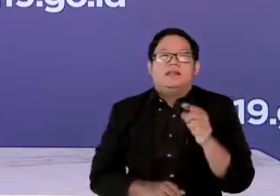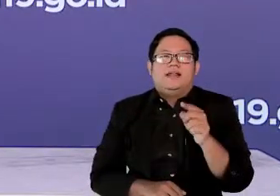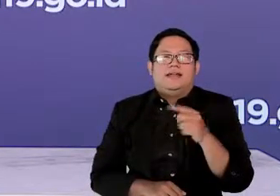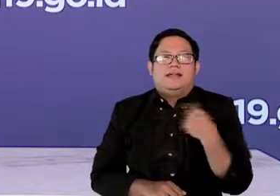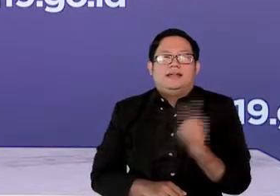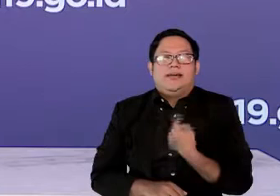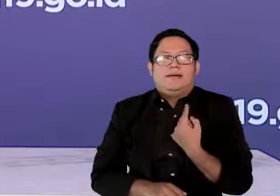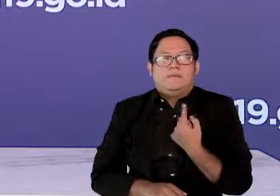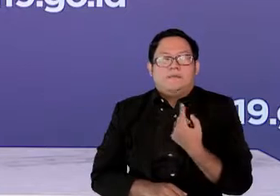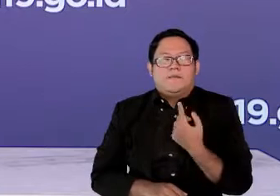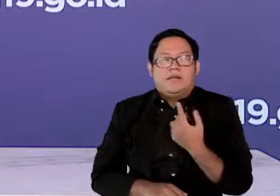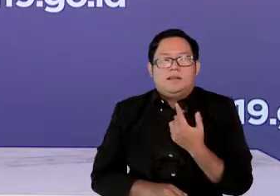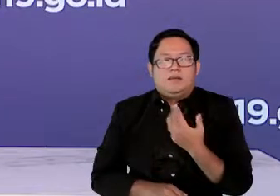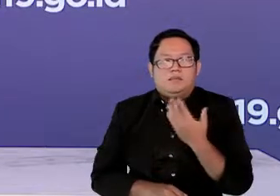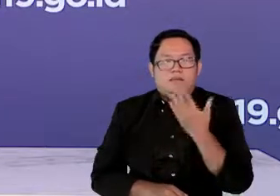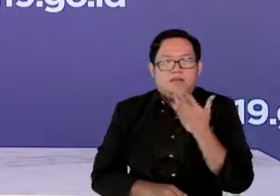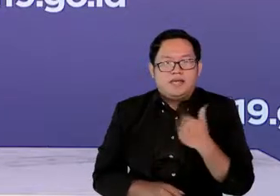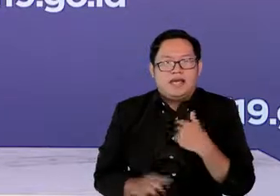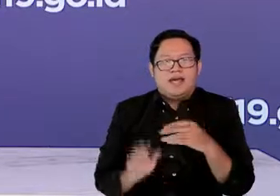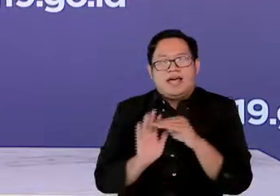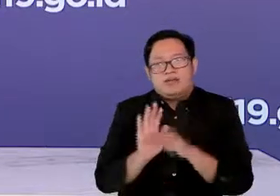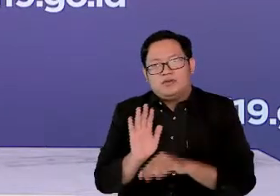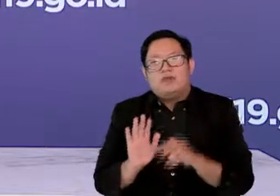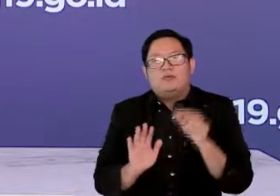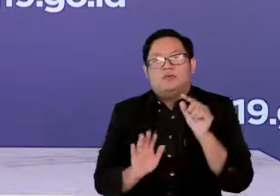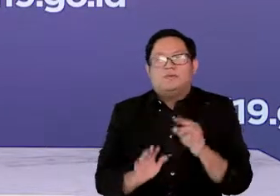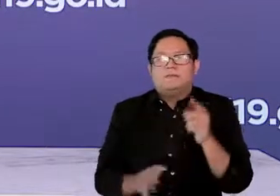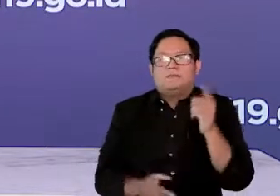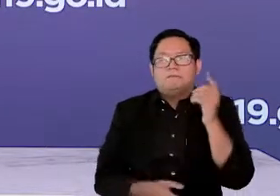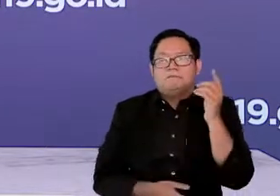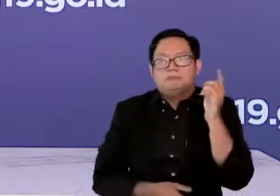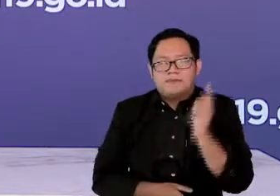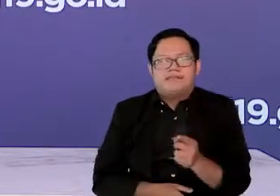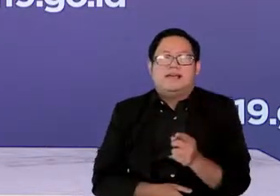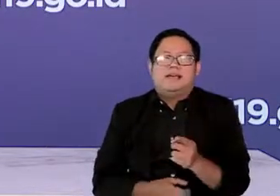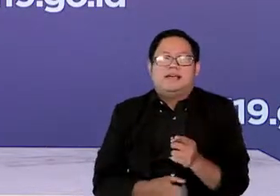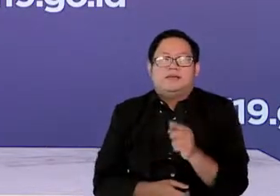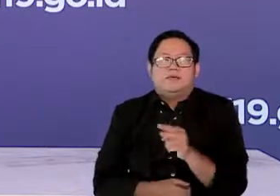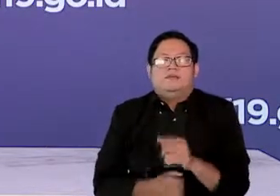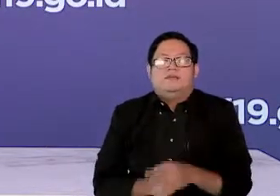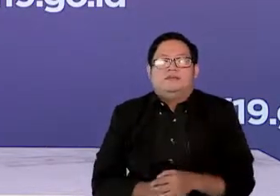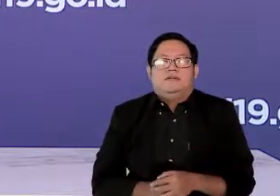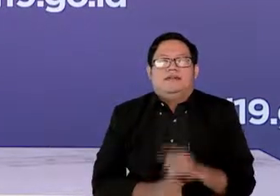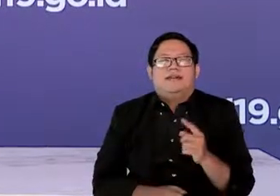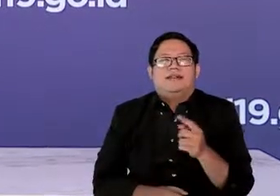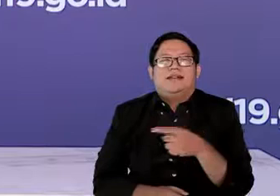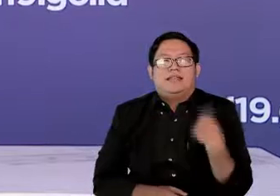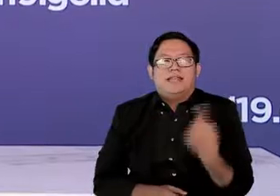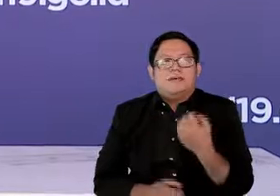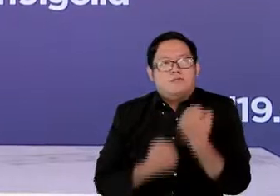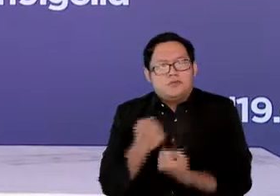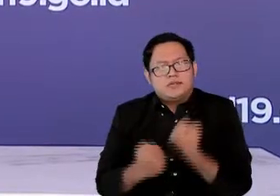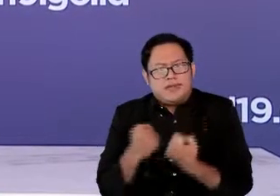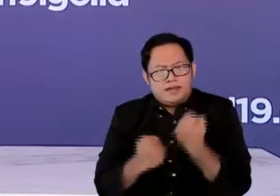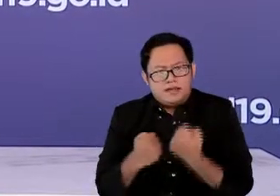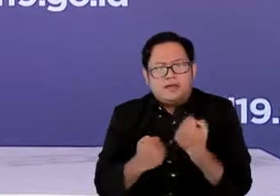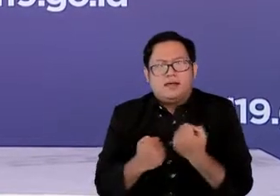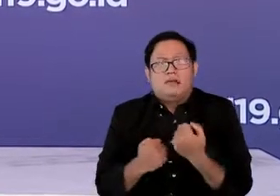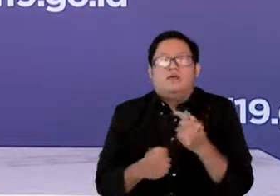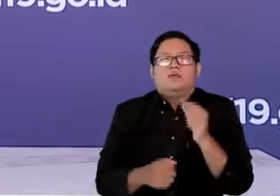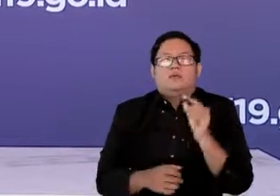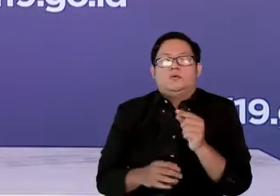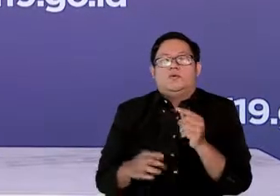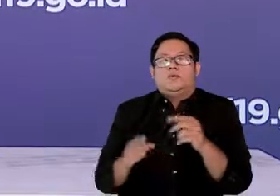the a policy to ensure that. And we try to improve the